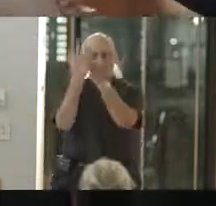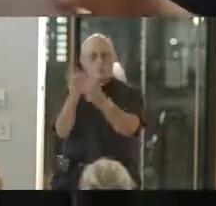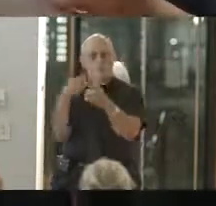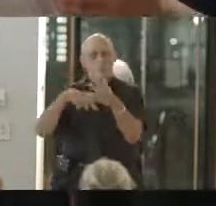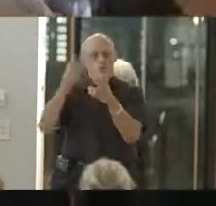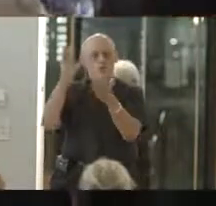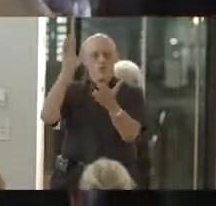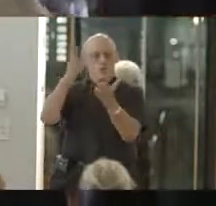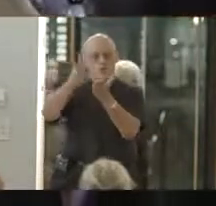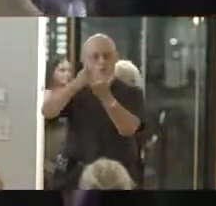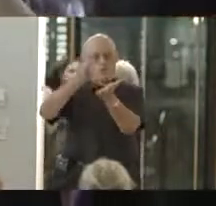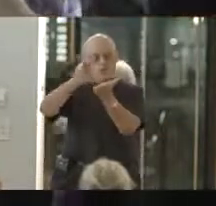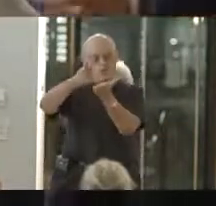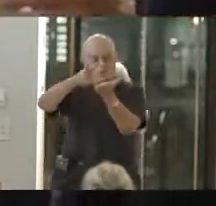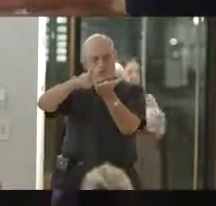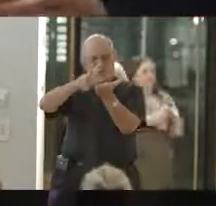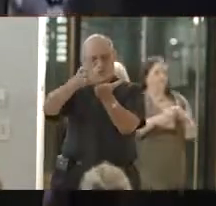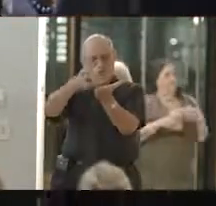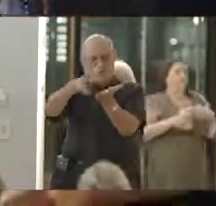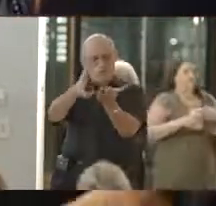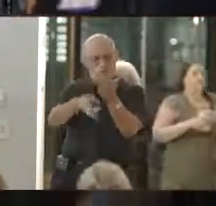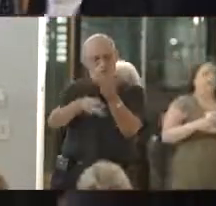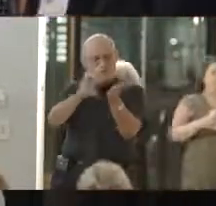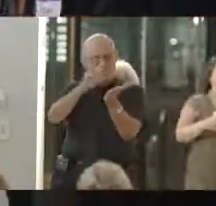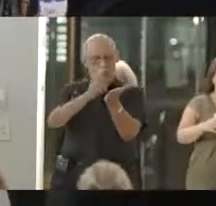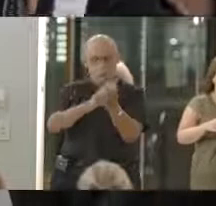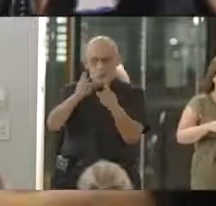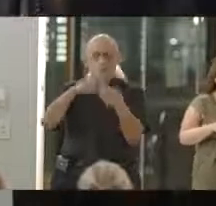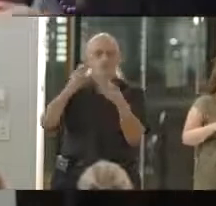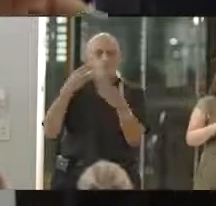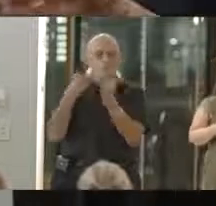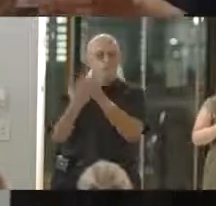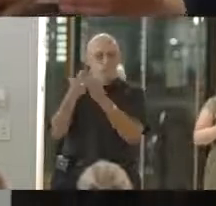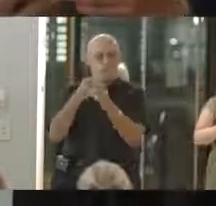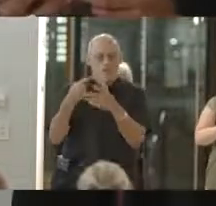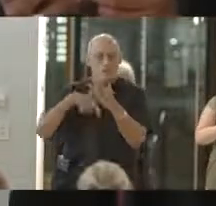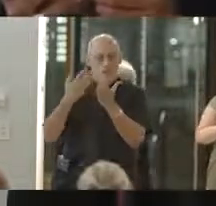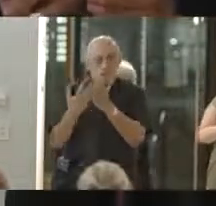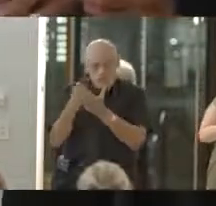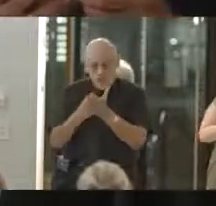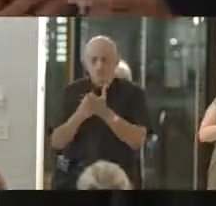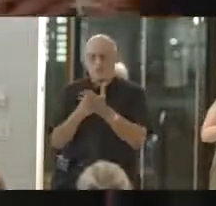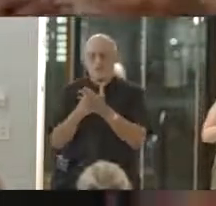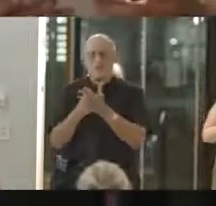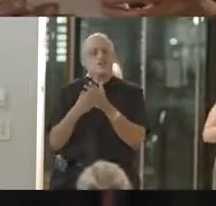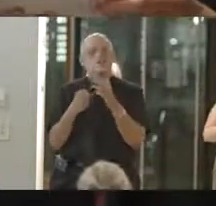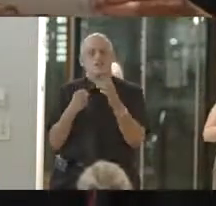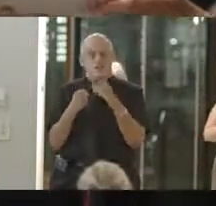we draw down on for debt service is from the revenues we collect, whether it's lease revenue or pilot